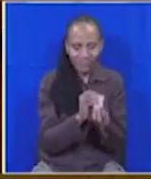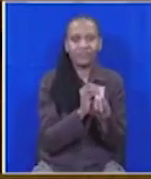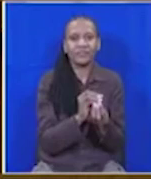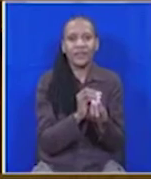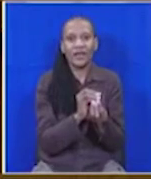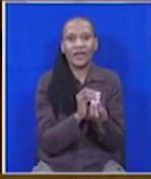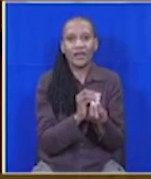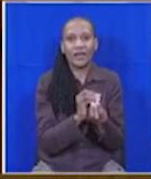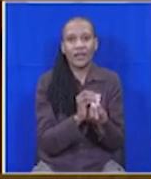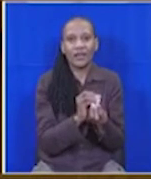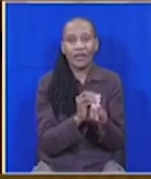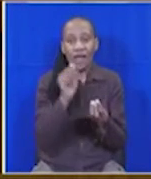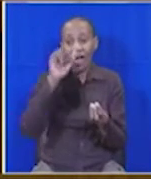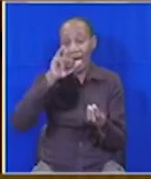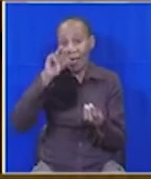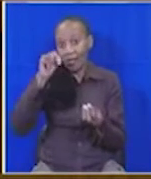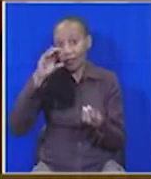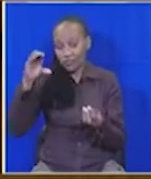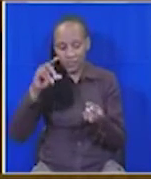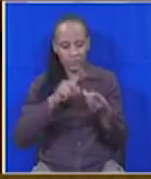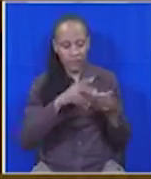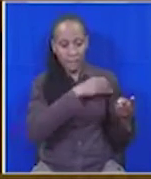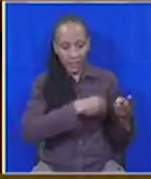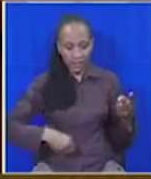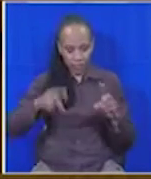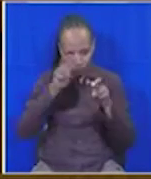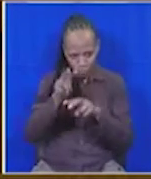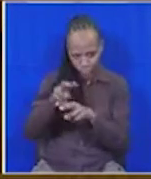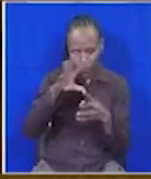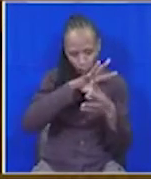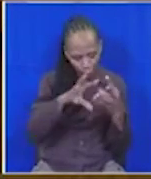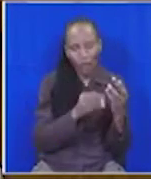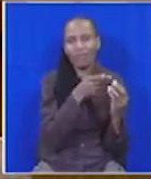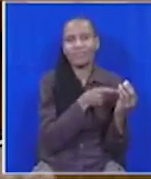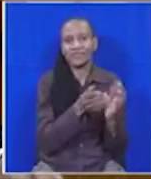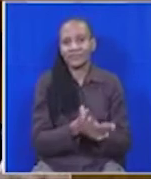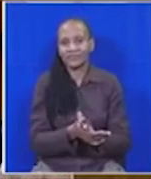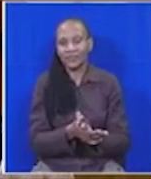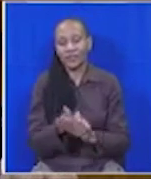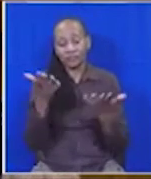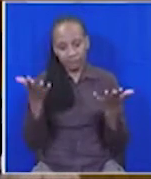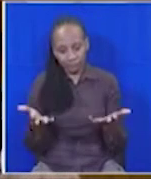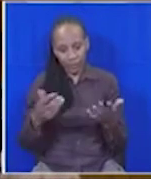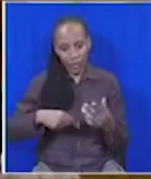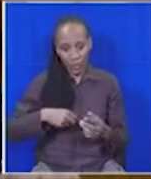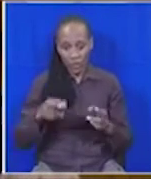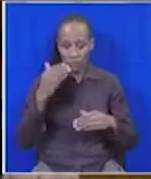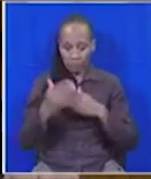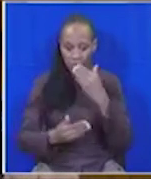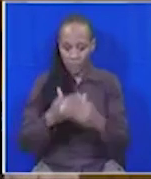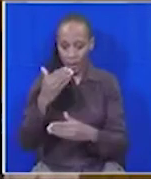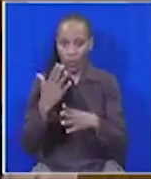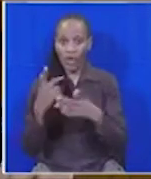on investment, chaired by the President, is monitoring. Obviously, our responses cannot be business as